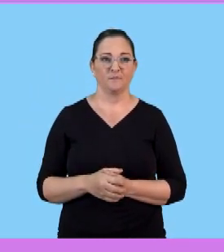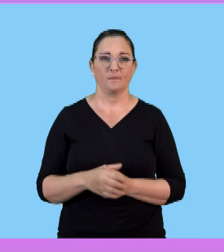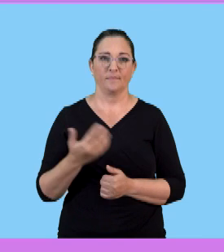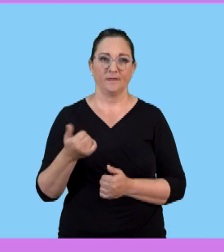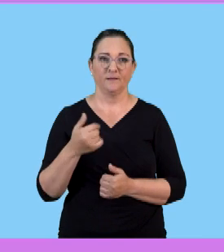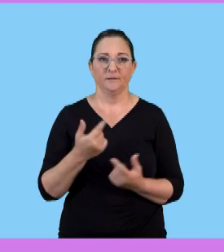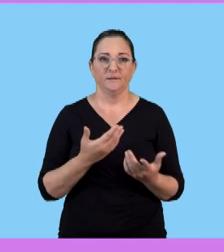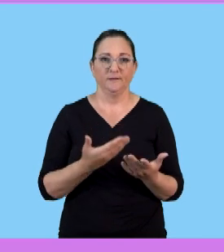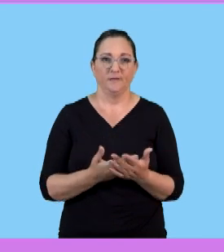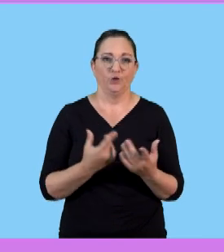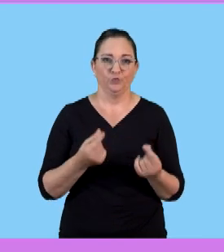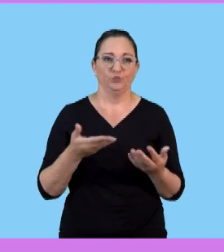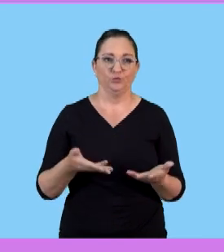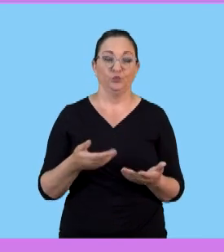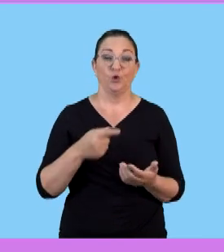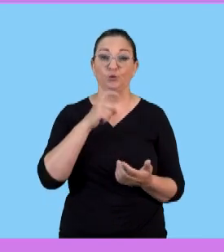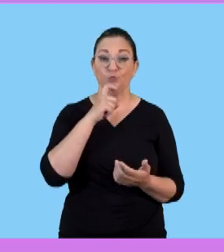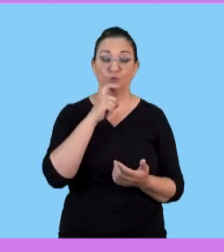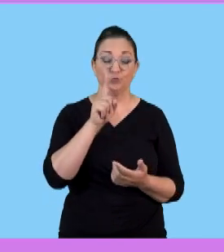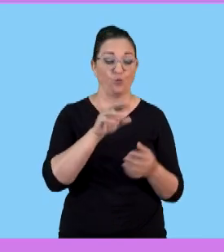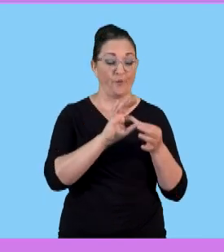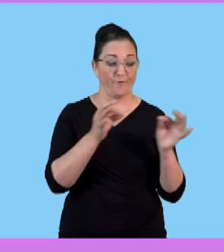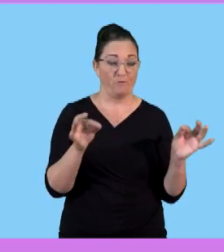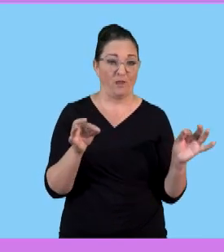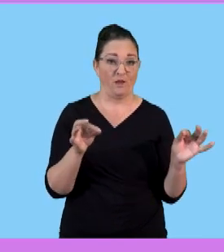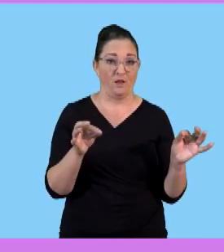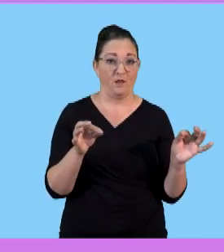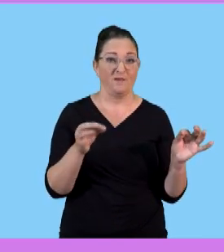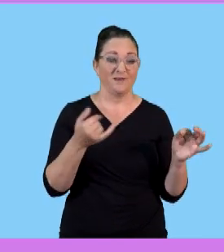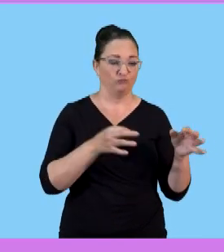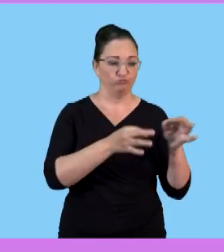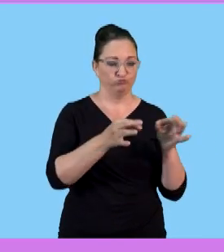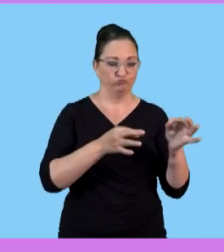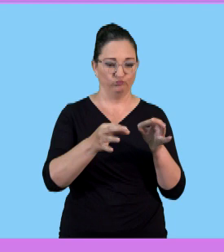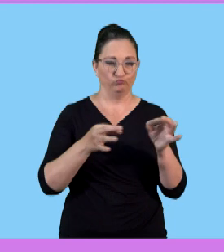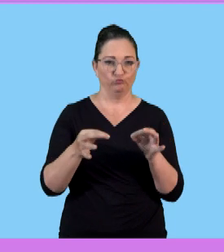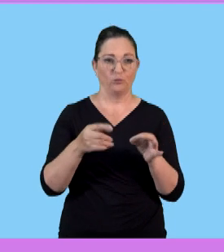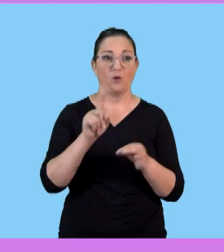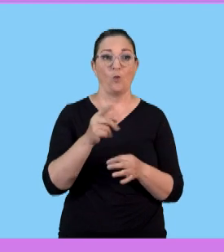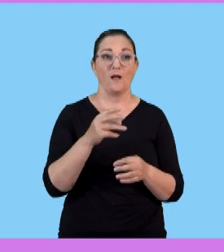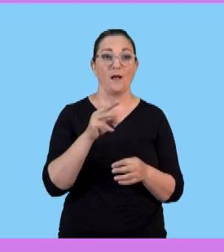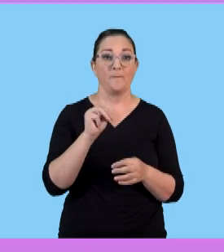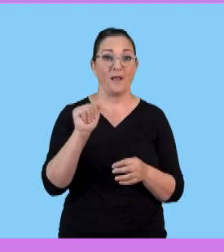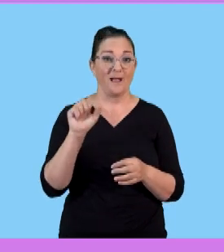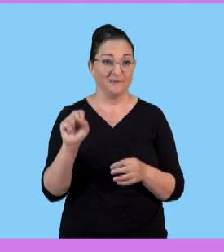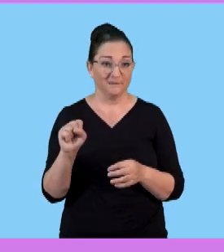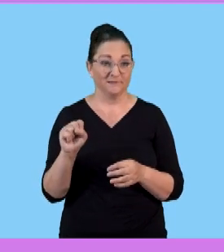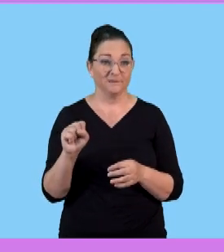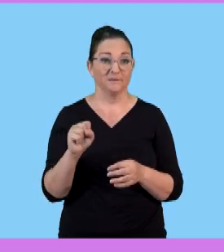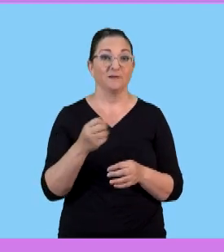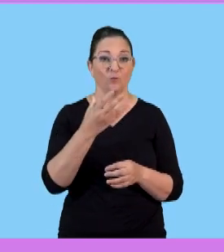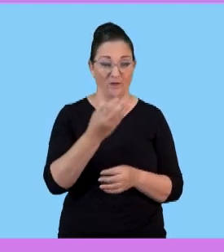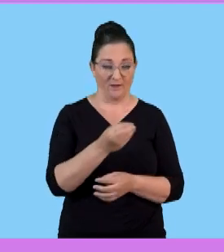table. Now let's quickly do this one. I'll use the formula there, step 1. Let's substitute. What is the mass? That